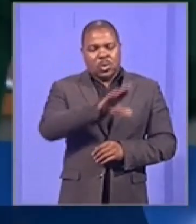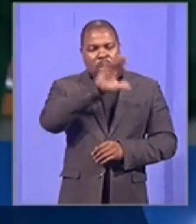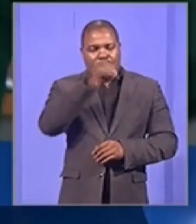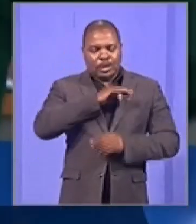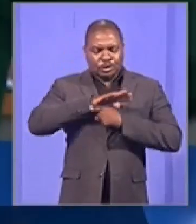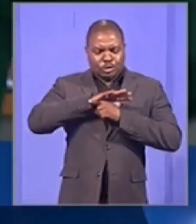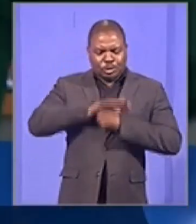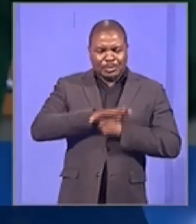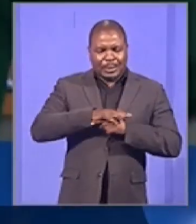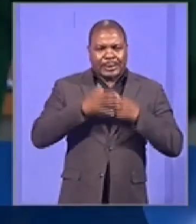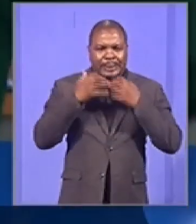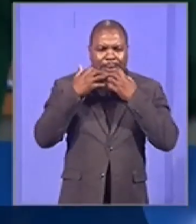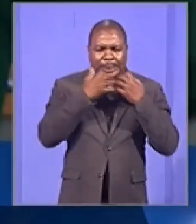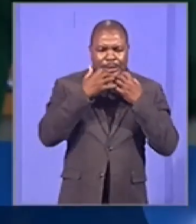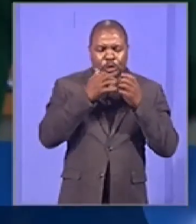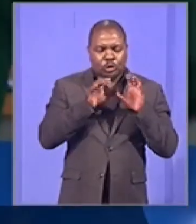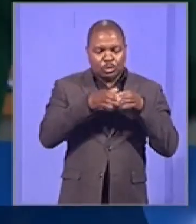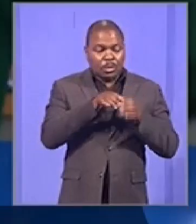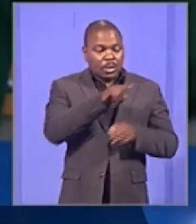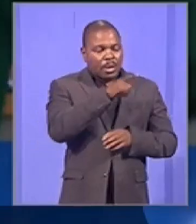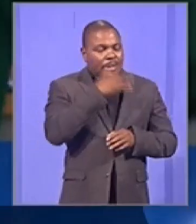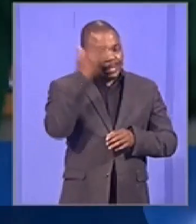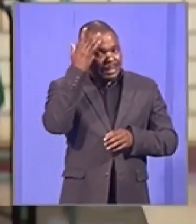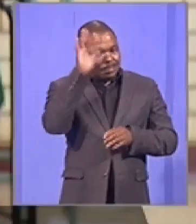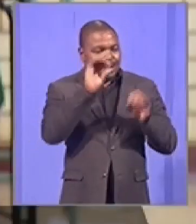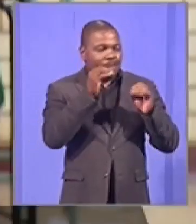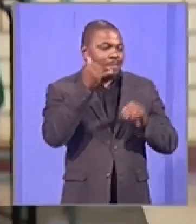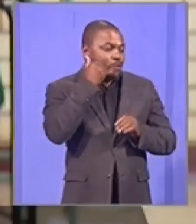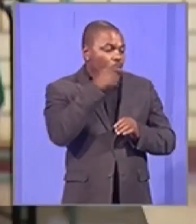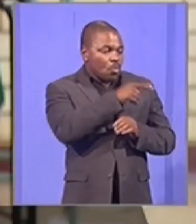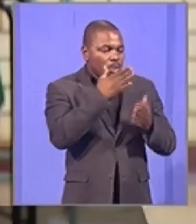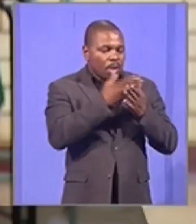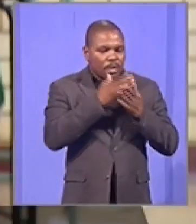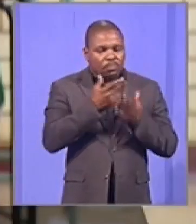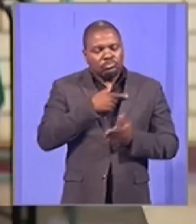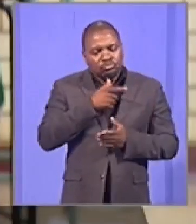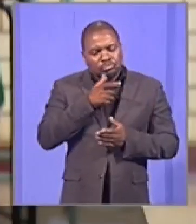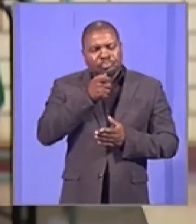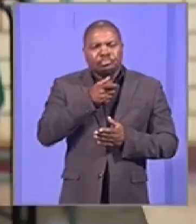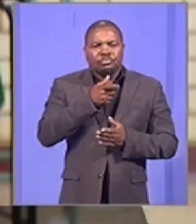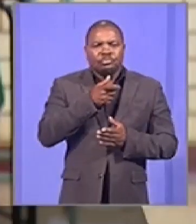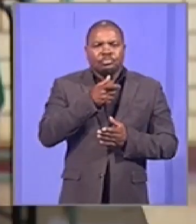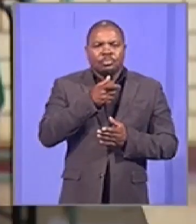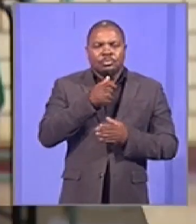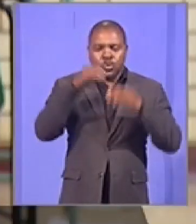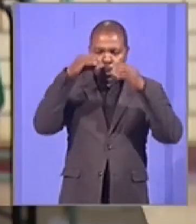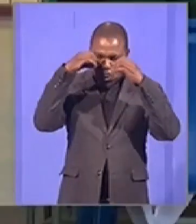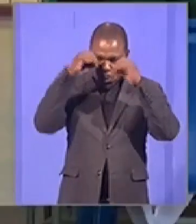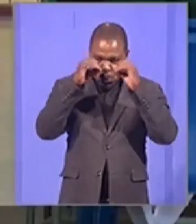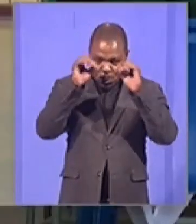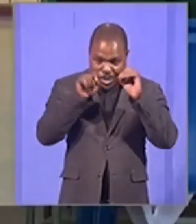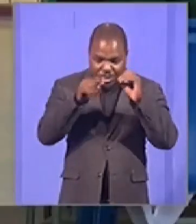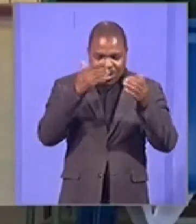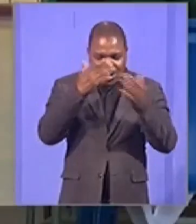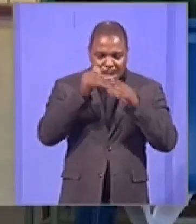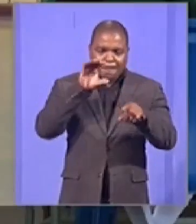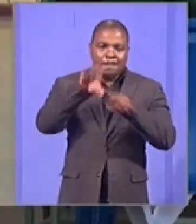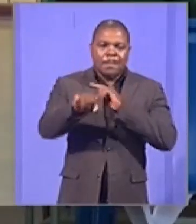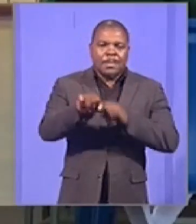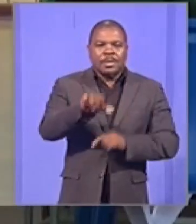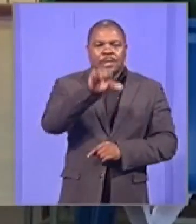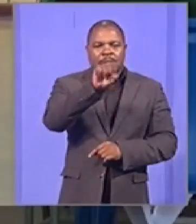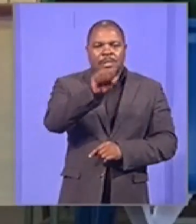Group. Bana ba na le difounu tse re bitsang di-smartphone, ba no ira fela ba re depression mo Google, e tla ba bontsha South